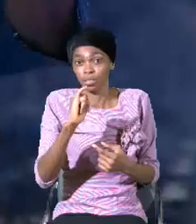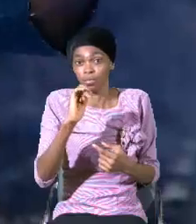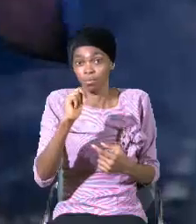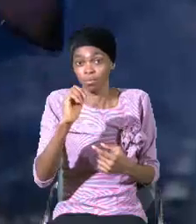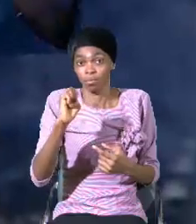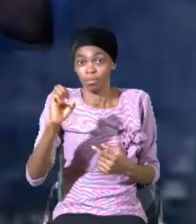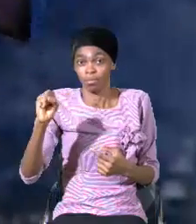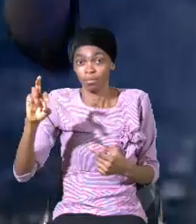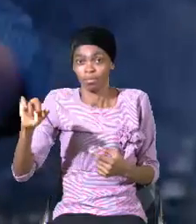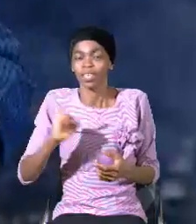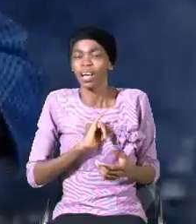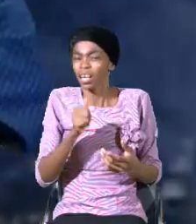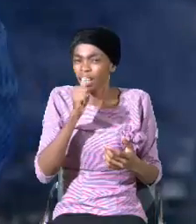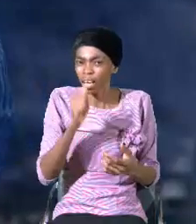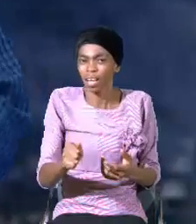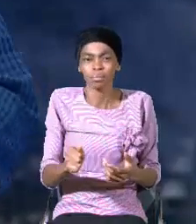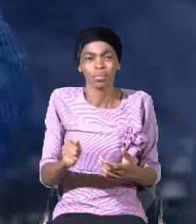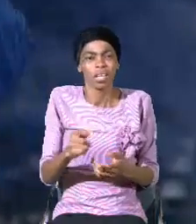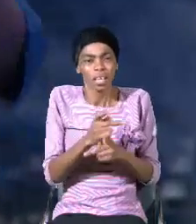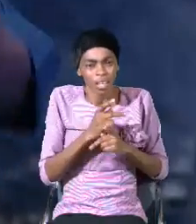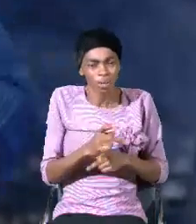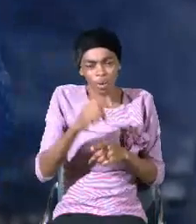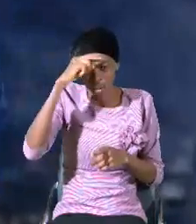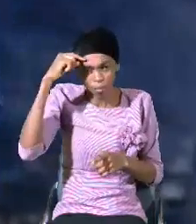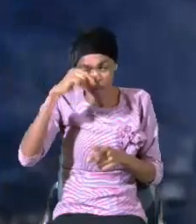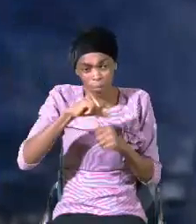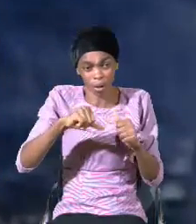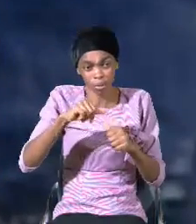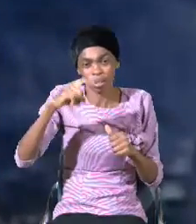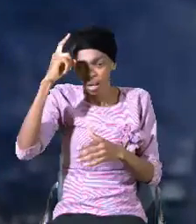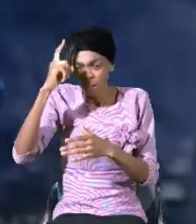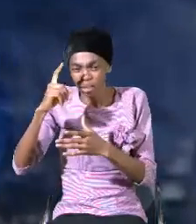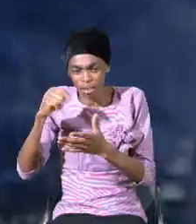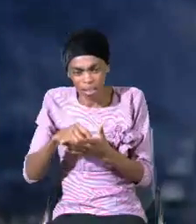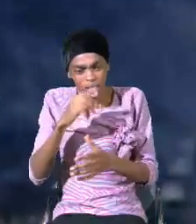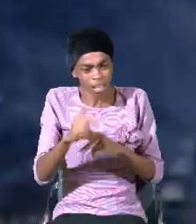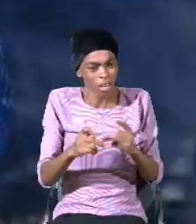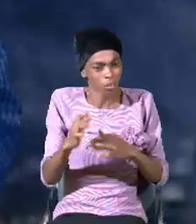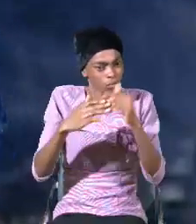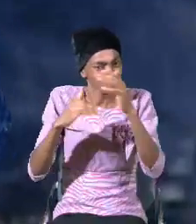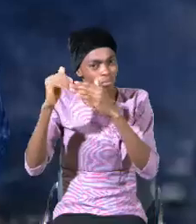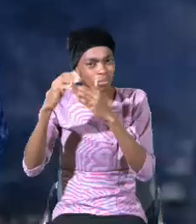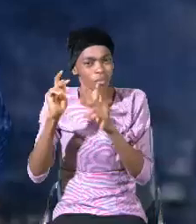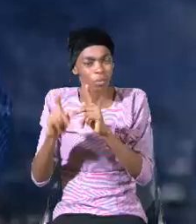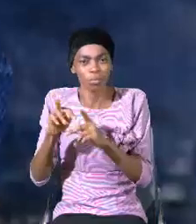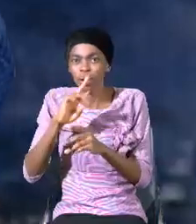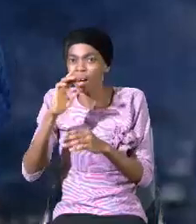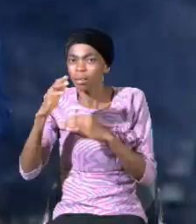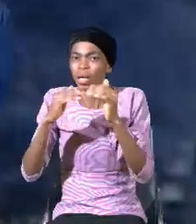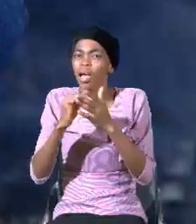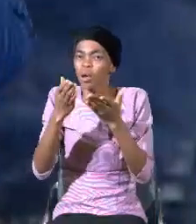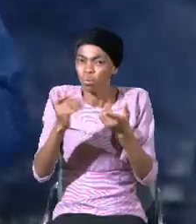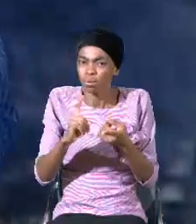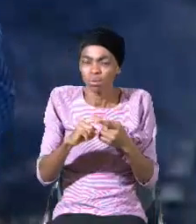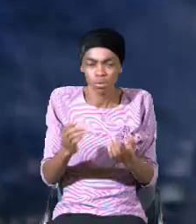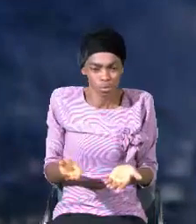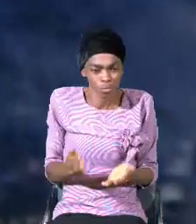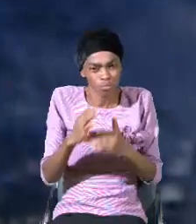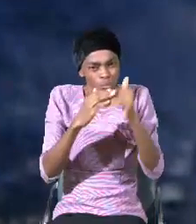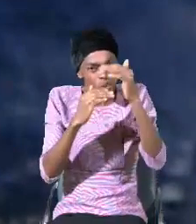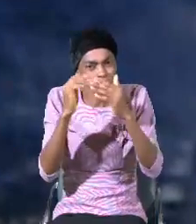these rickety things that people are doing and building. And I want to raise up a structure that will